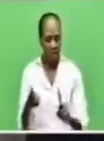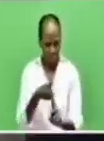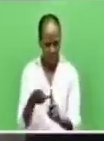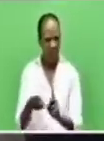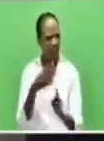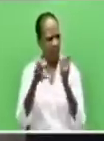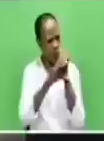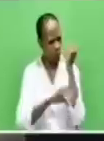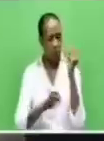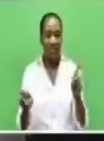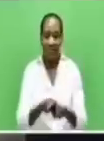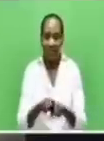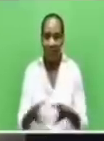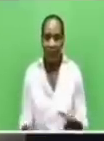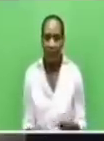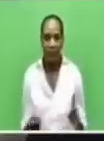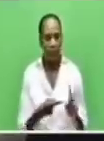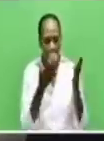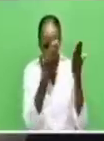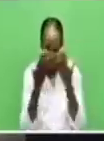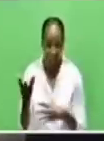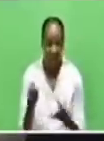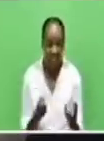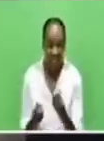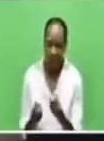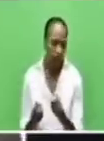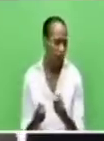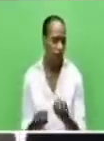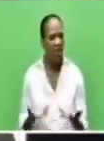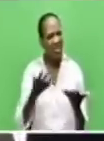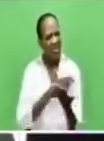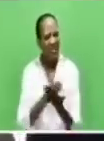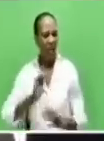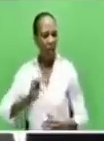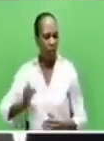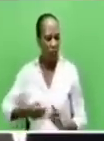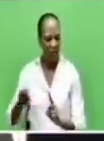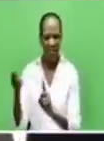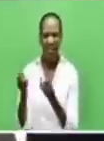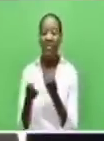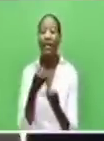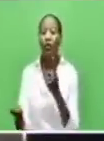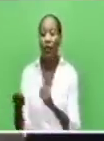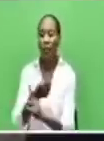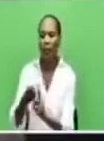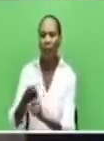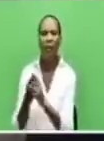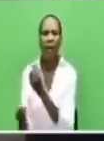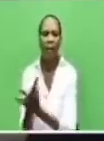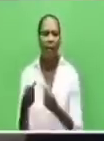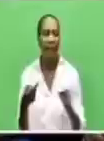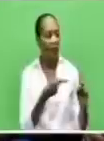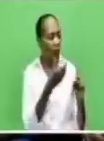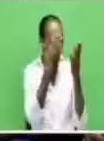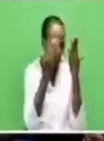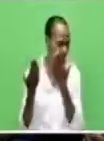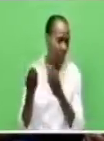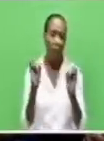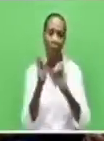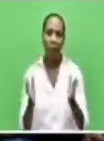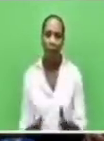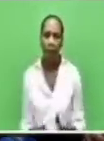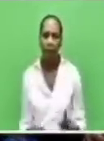violated. She has no shame that women were sexually assaulted under her watch as a female speaker.